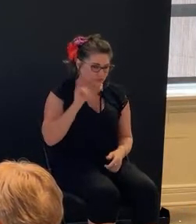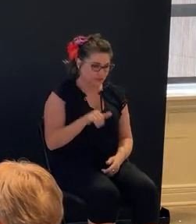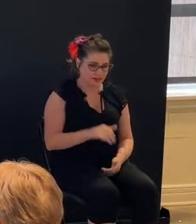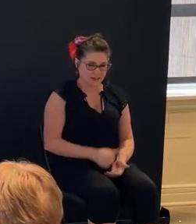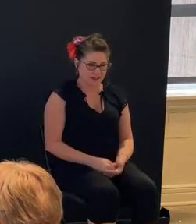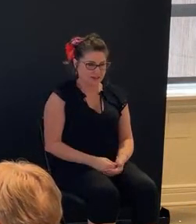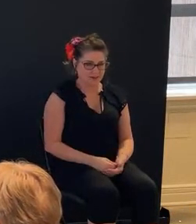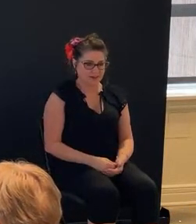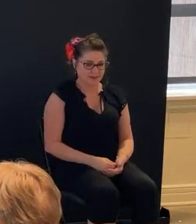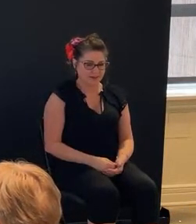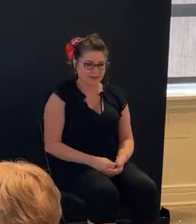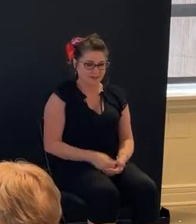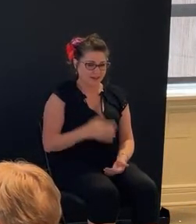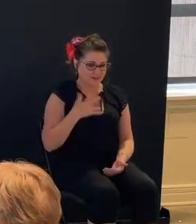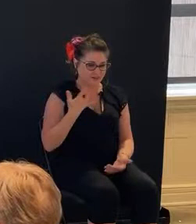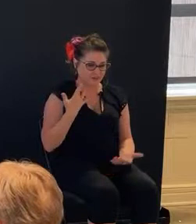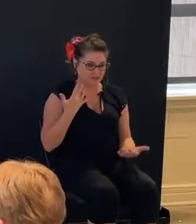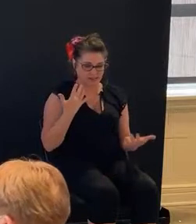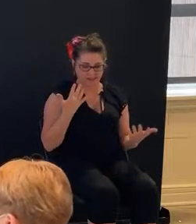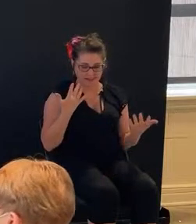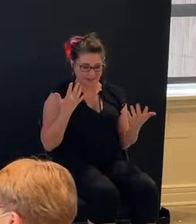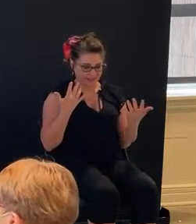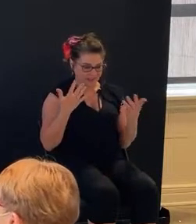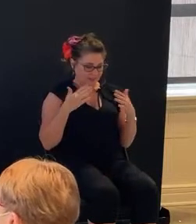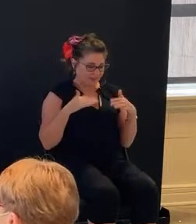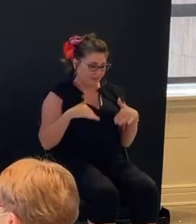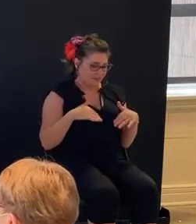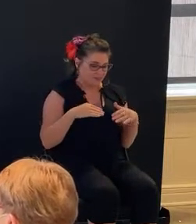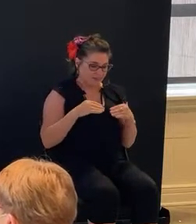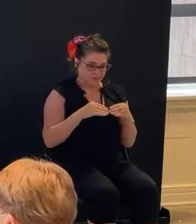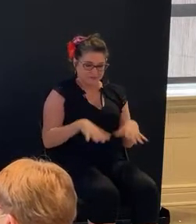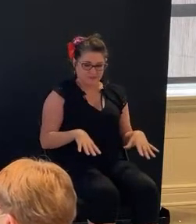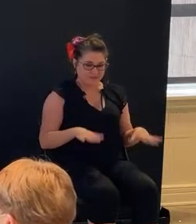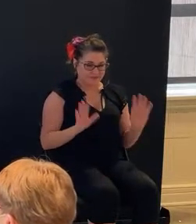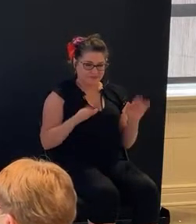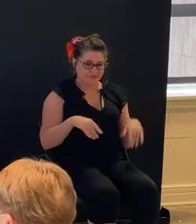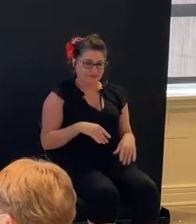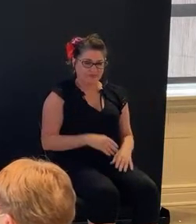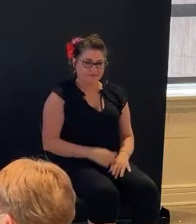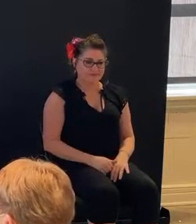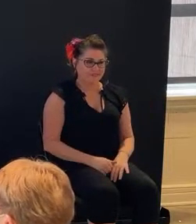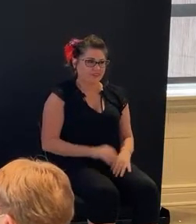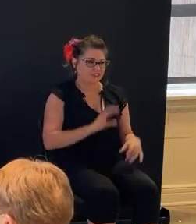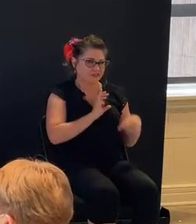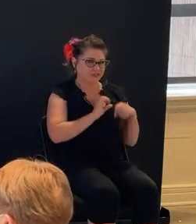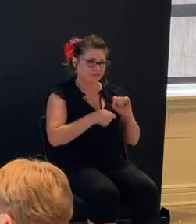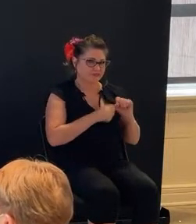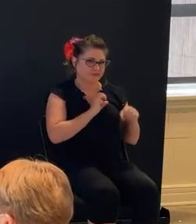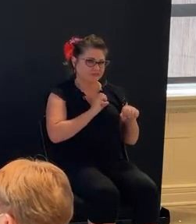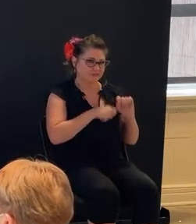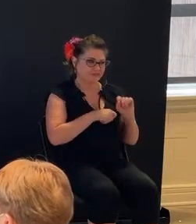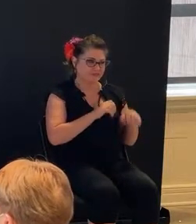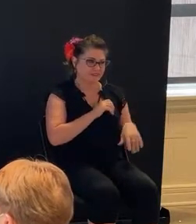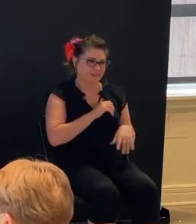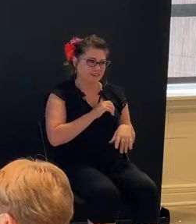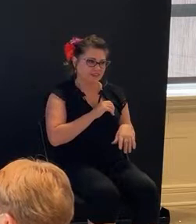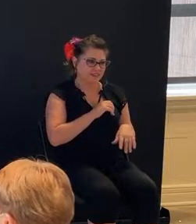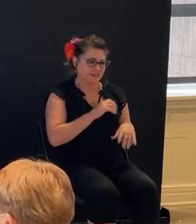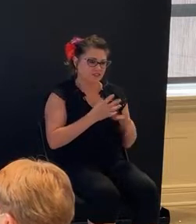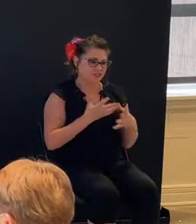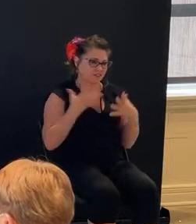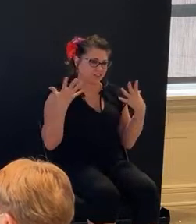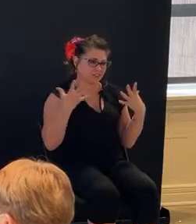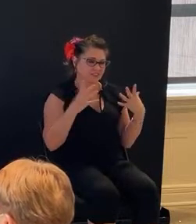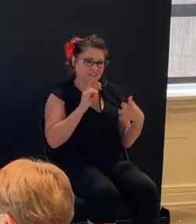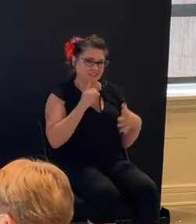kind of hopeless, you know, when you're up against such entrenched differences